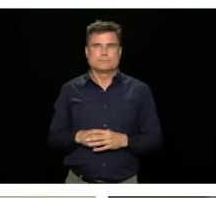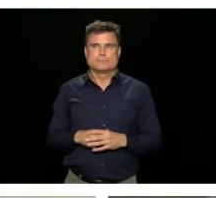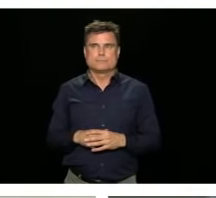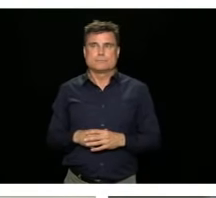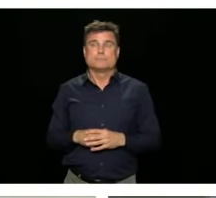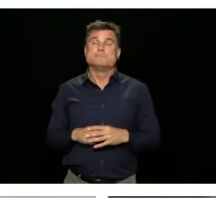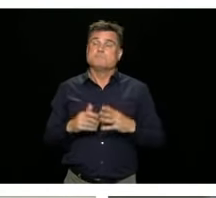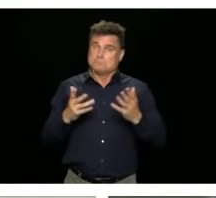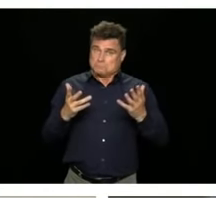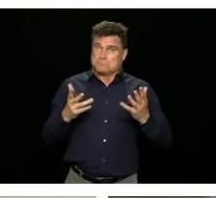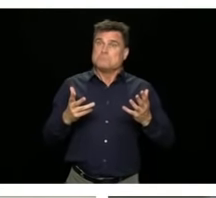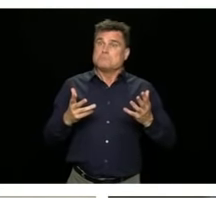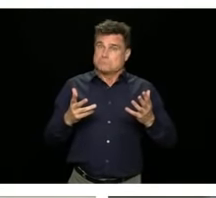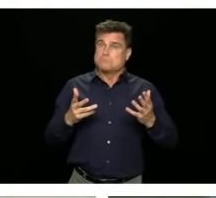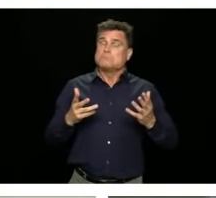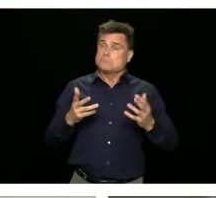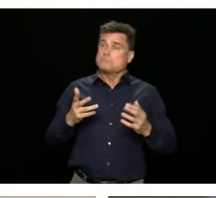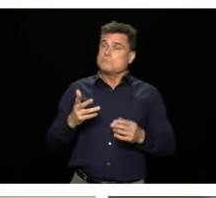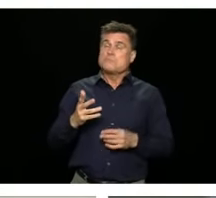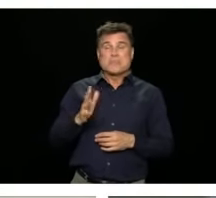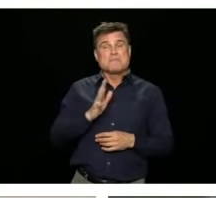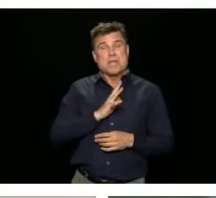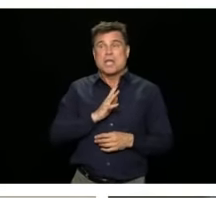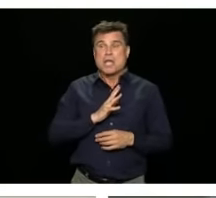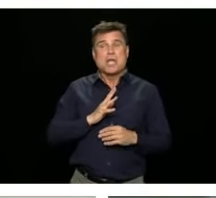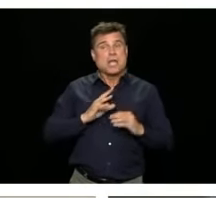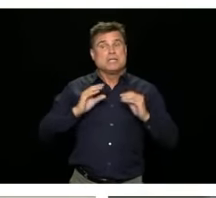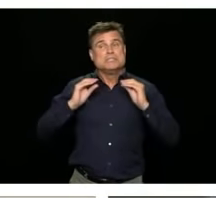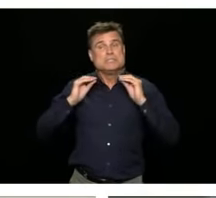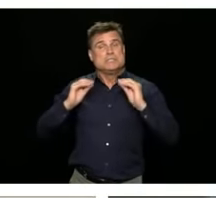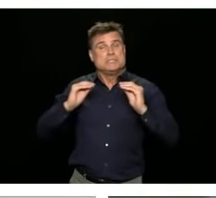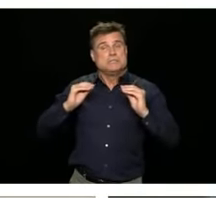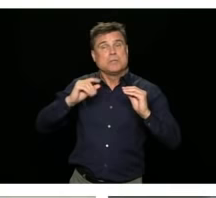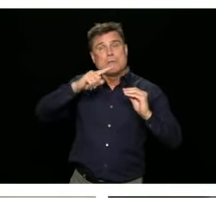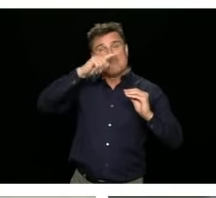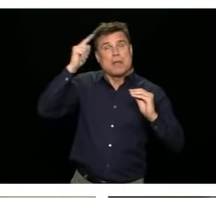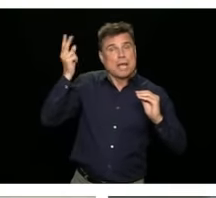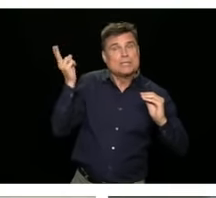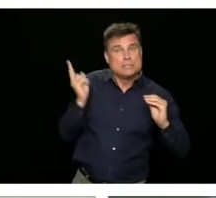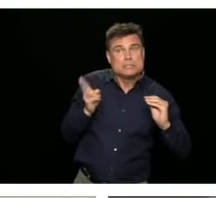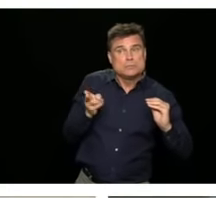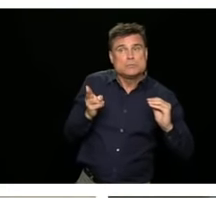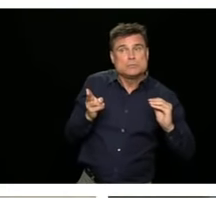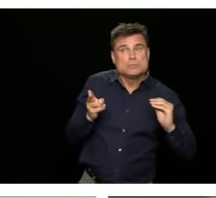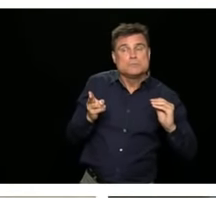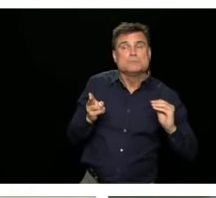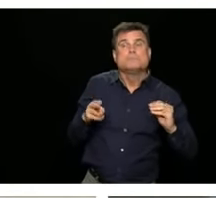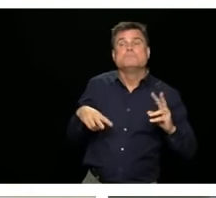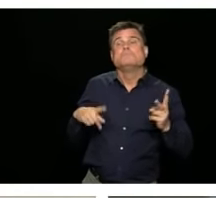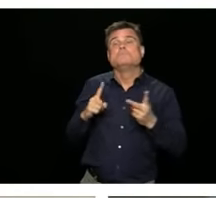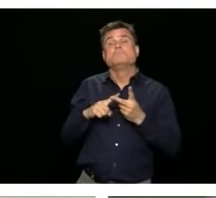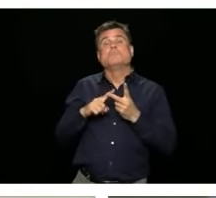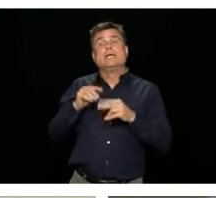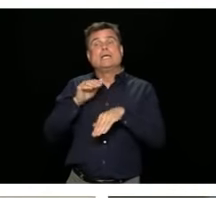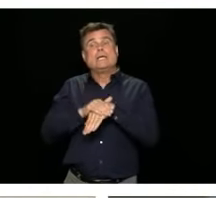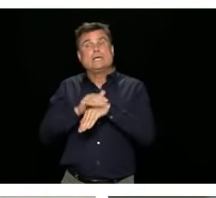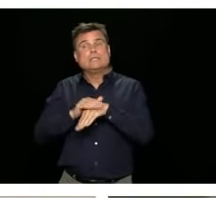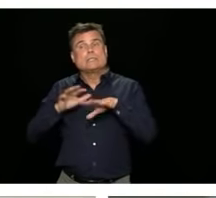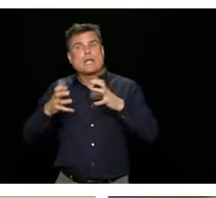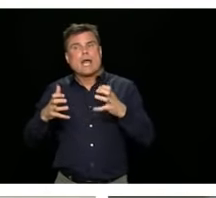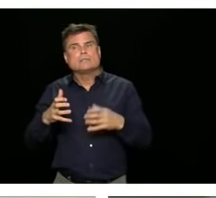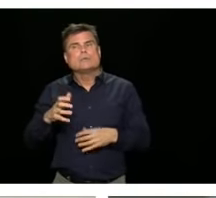or discussing the works of Black scientists and Black artists in the arts and sciences class?